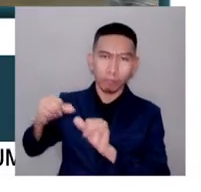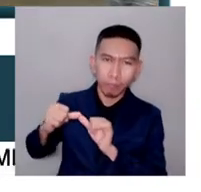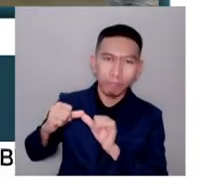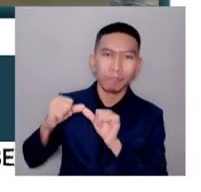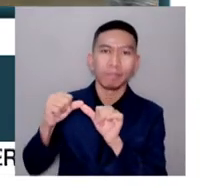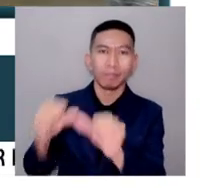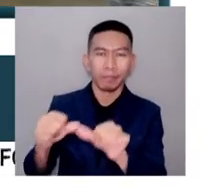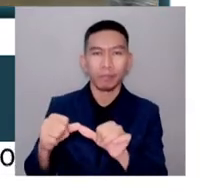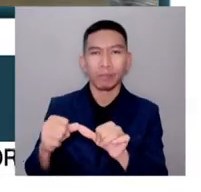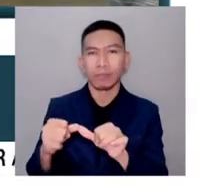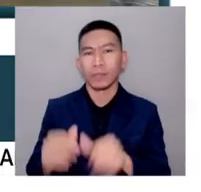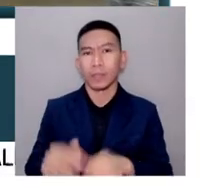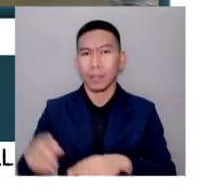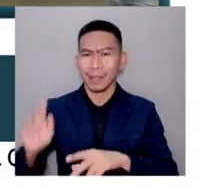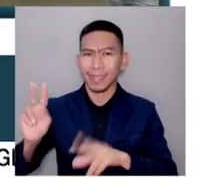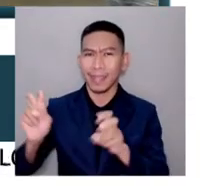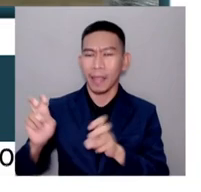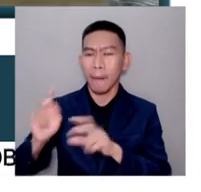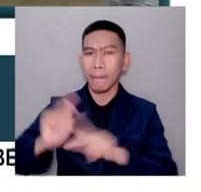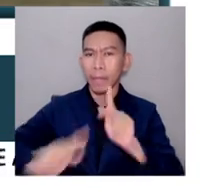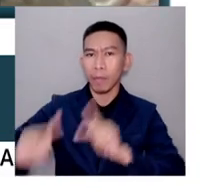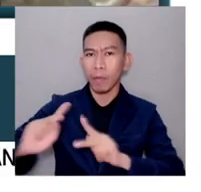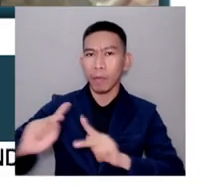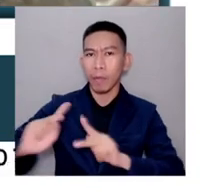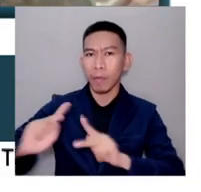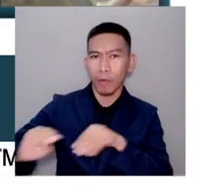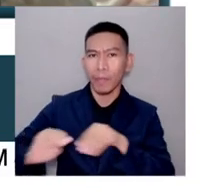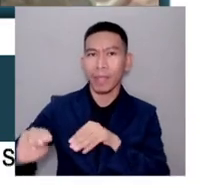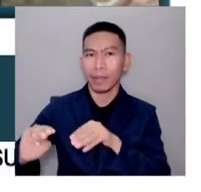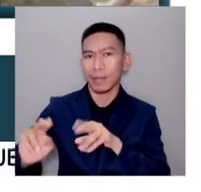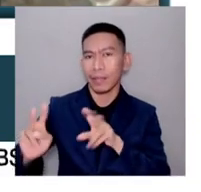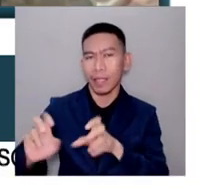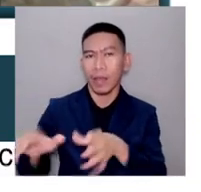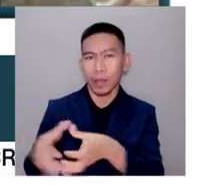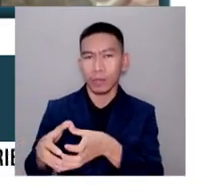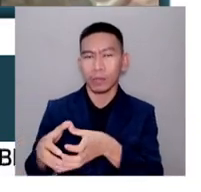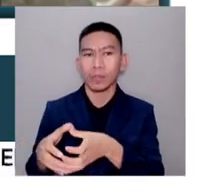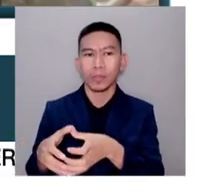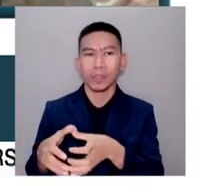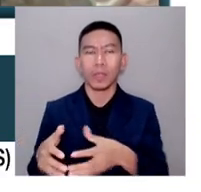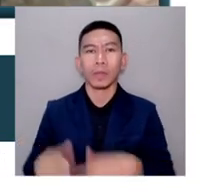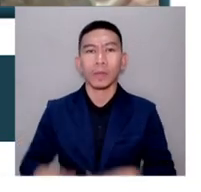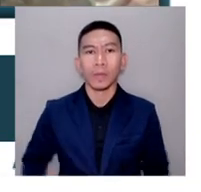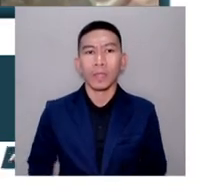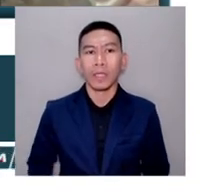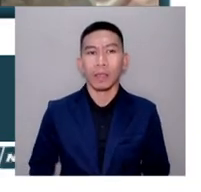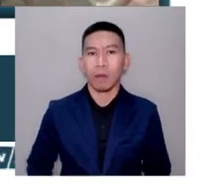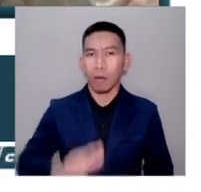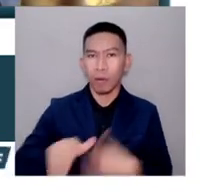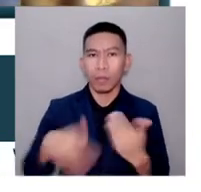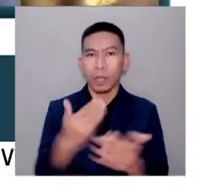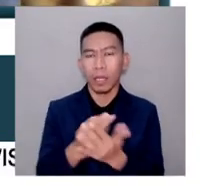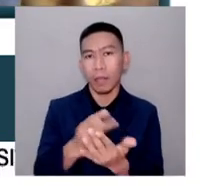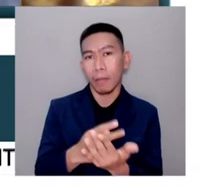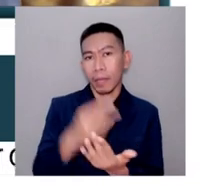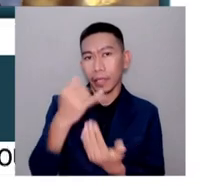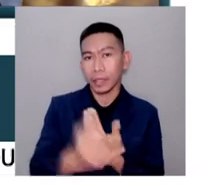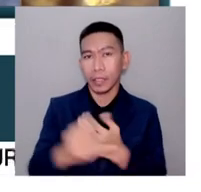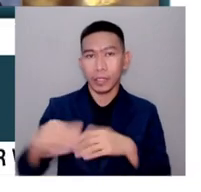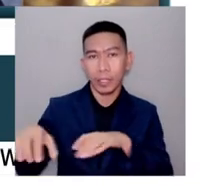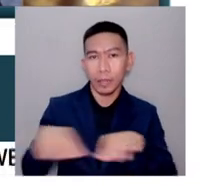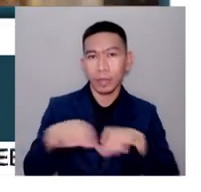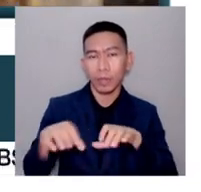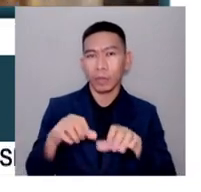puwersa kahit lampas sa hanay ng Pink Movement. Mga initiatives tungkol sa patuloy na